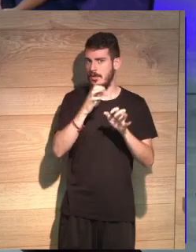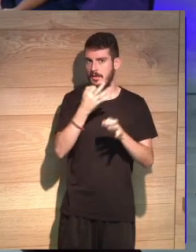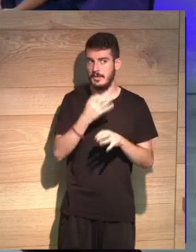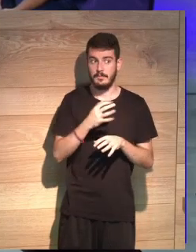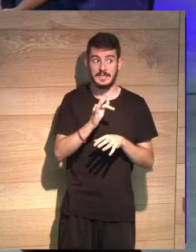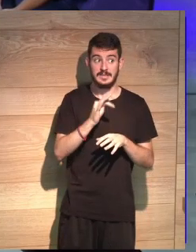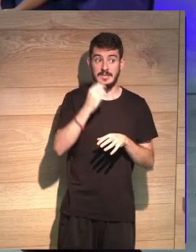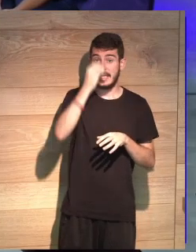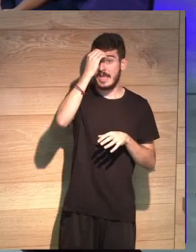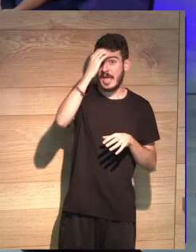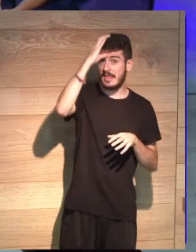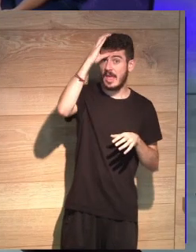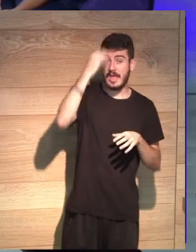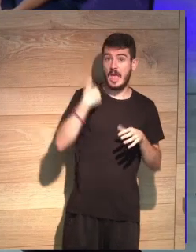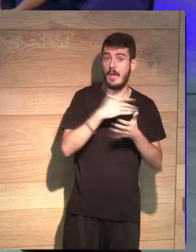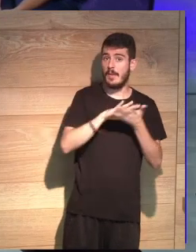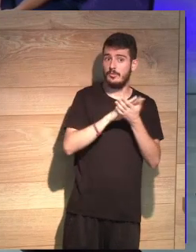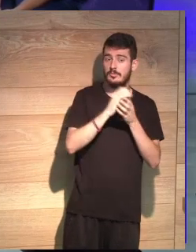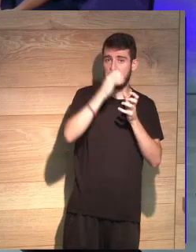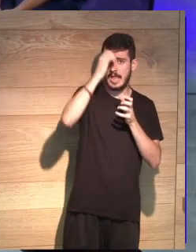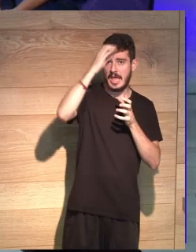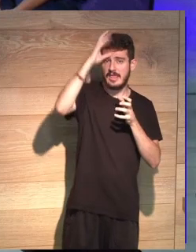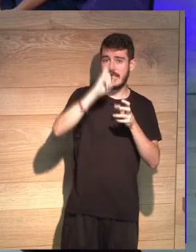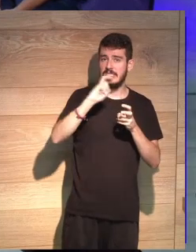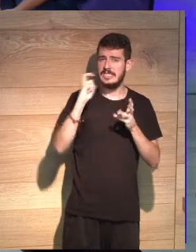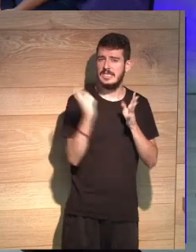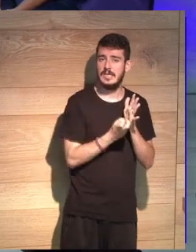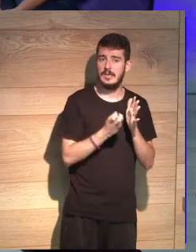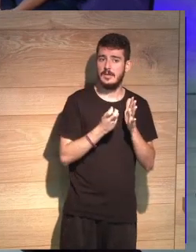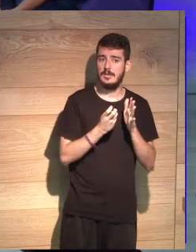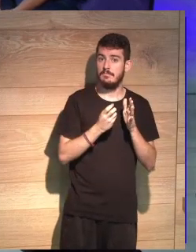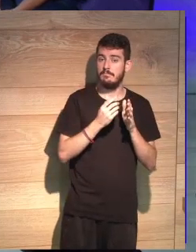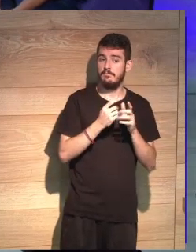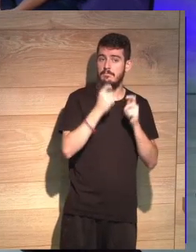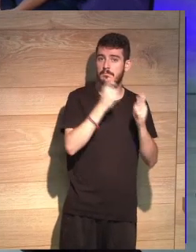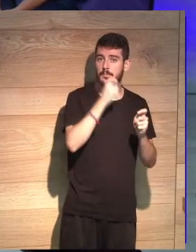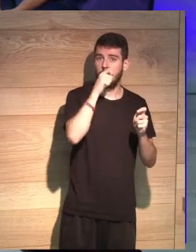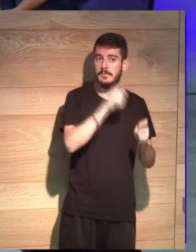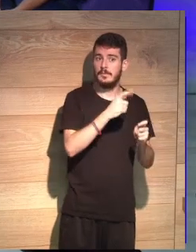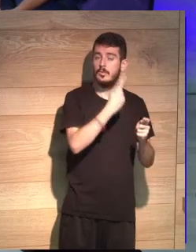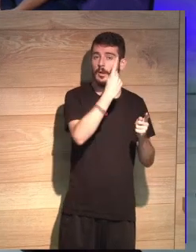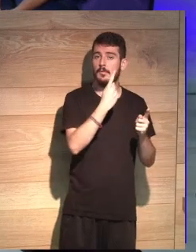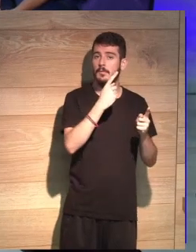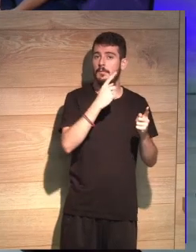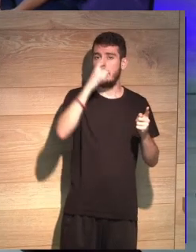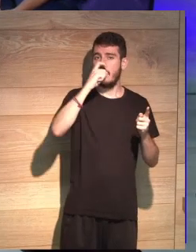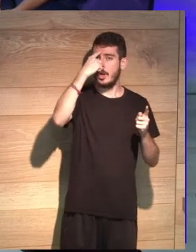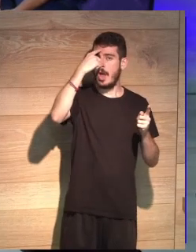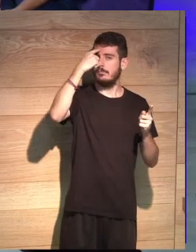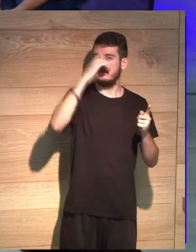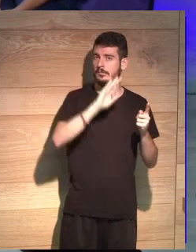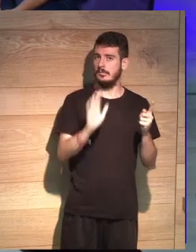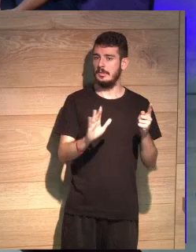become a parent. Well, we are dealing here with multiple intelligence, and we